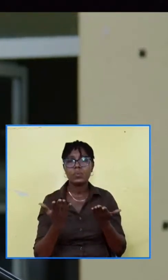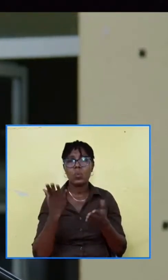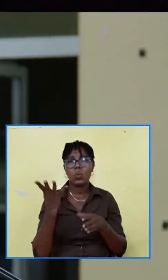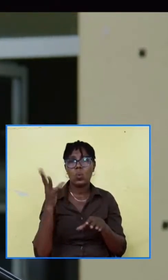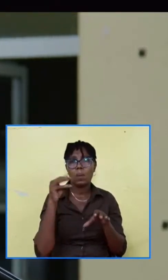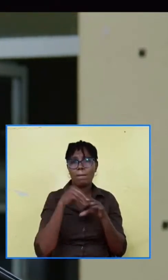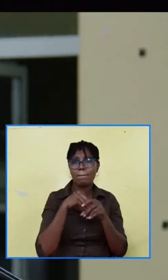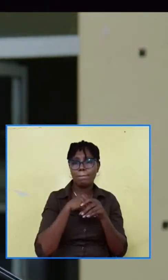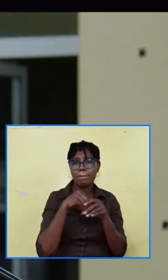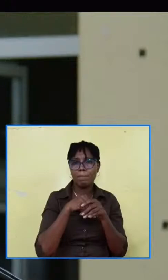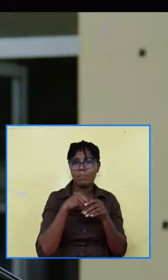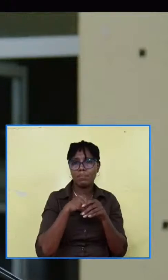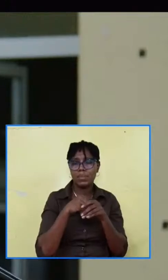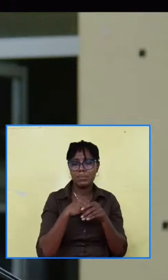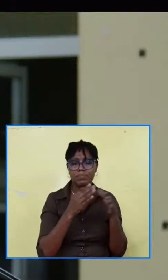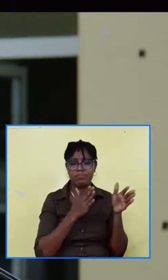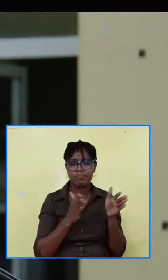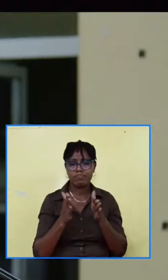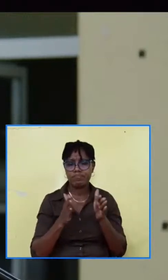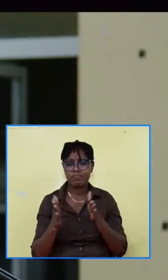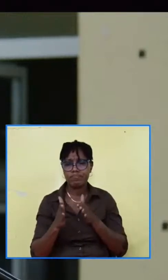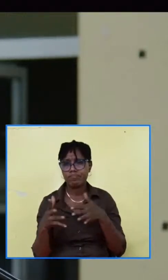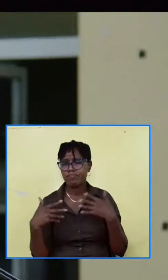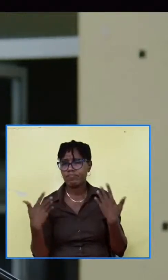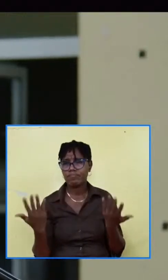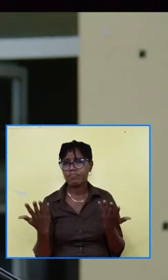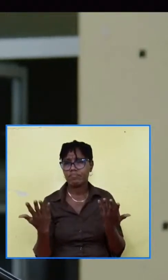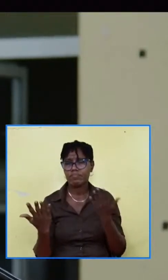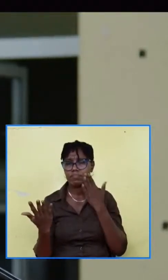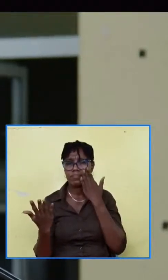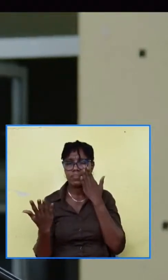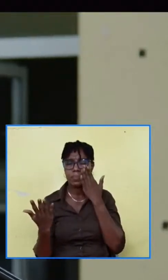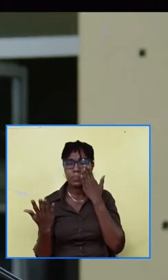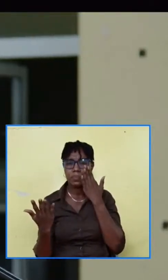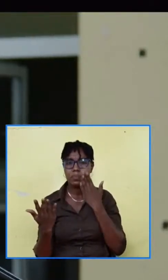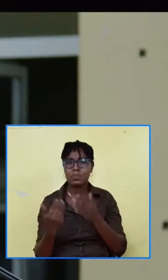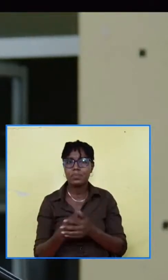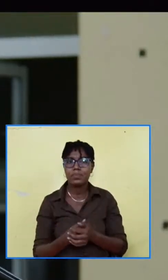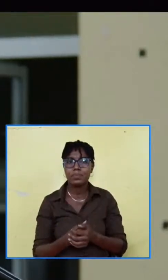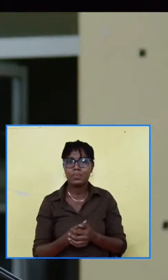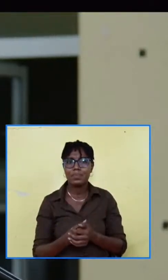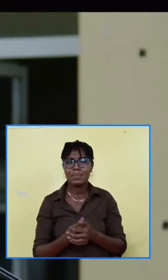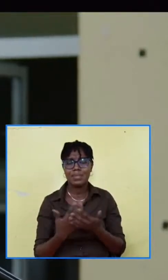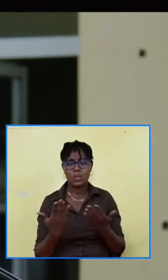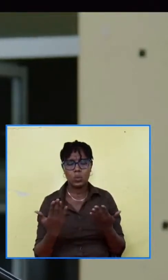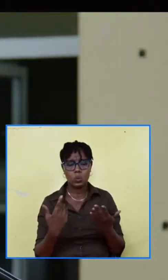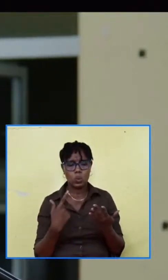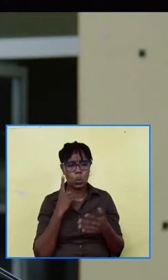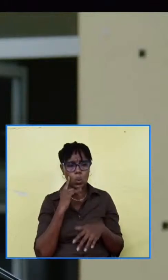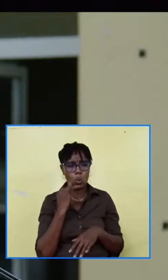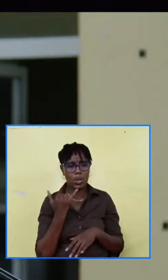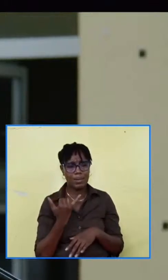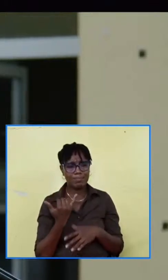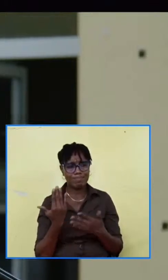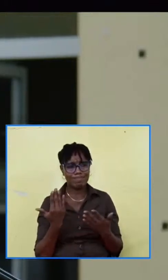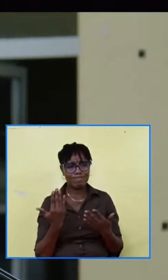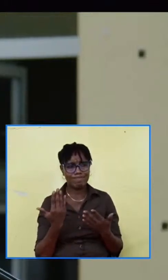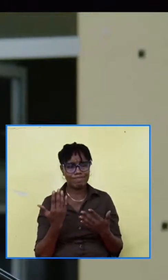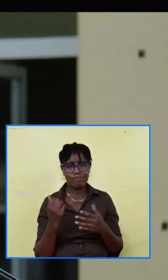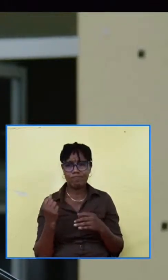strategy. And it didn't sound as if there was really a strong attempt to